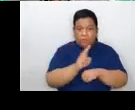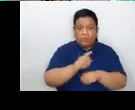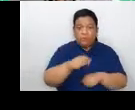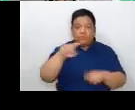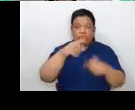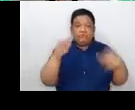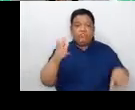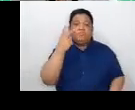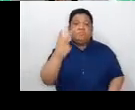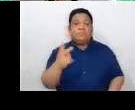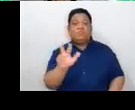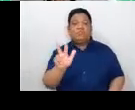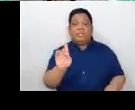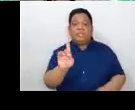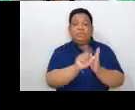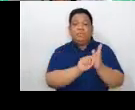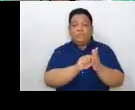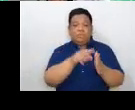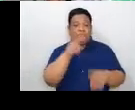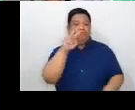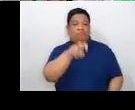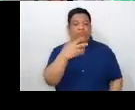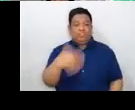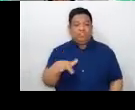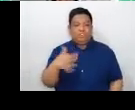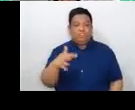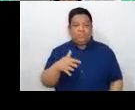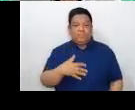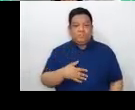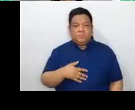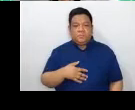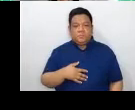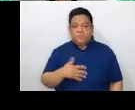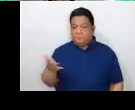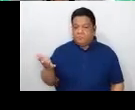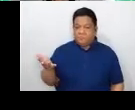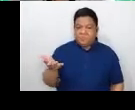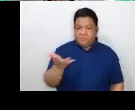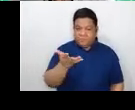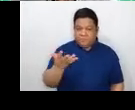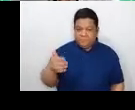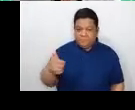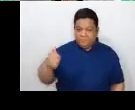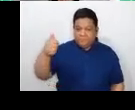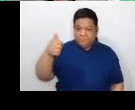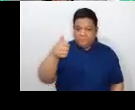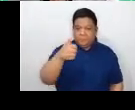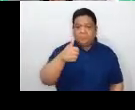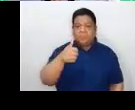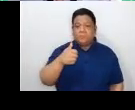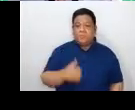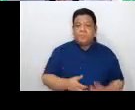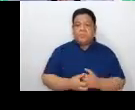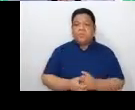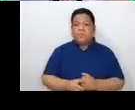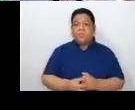seen a 3D printer in action? I want to point the camera to 3D printers so that all of you are affected. But